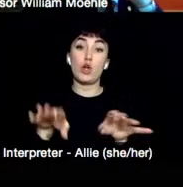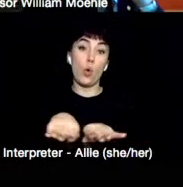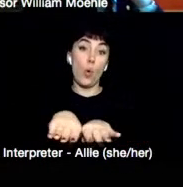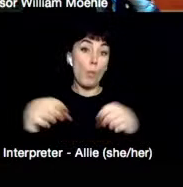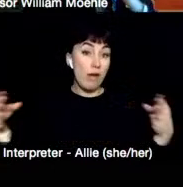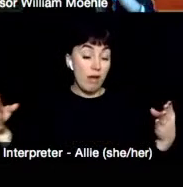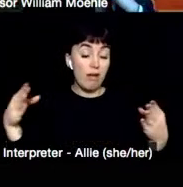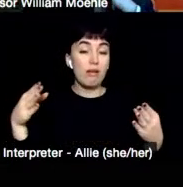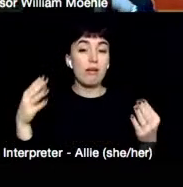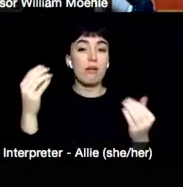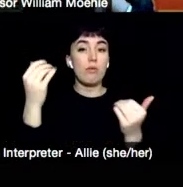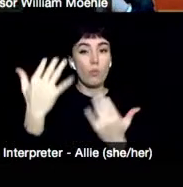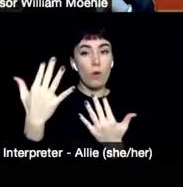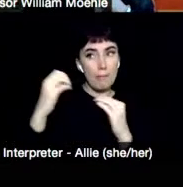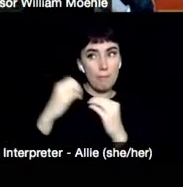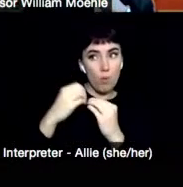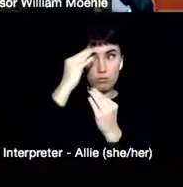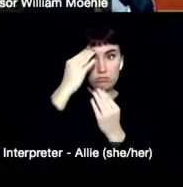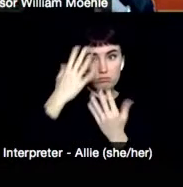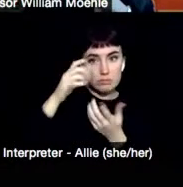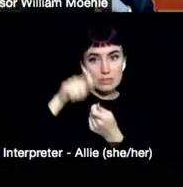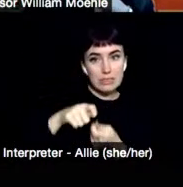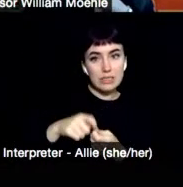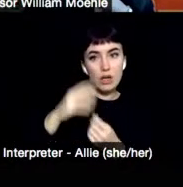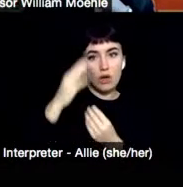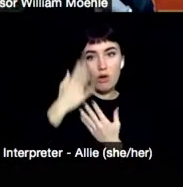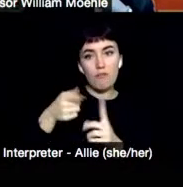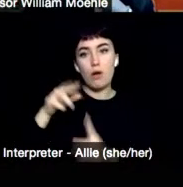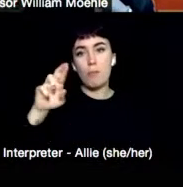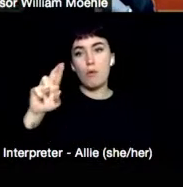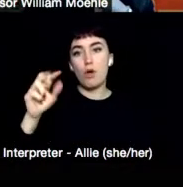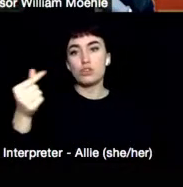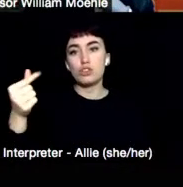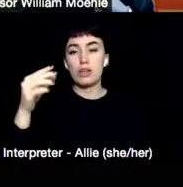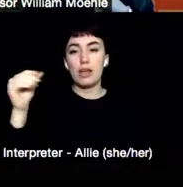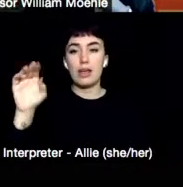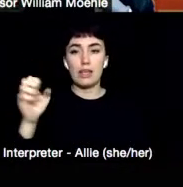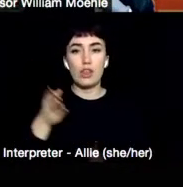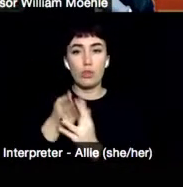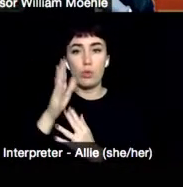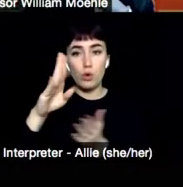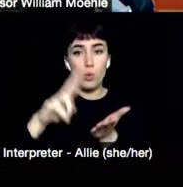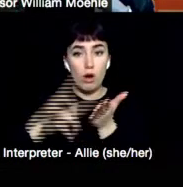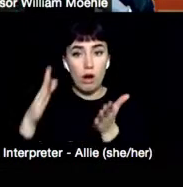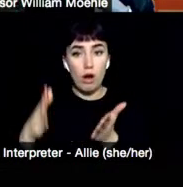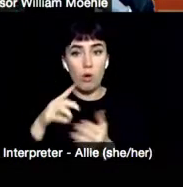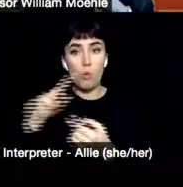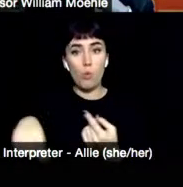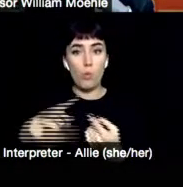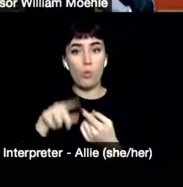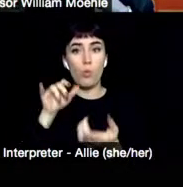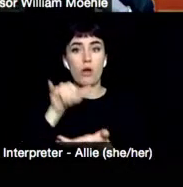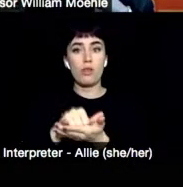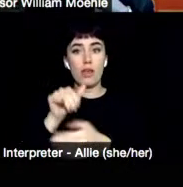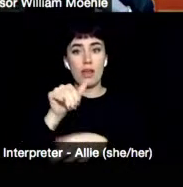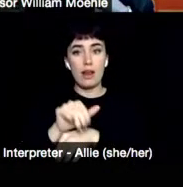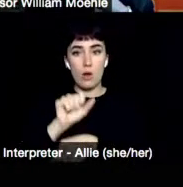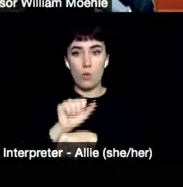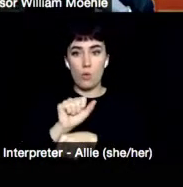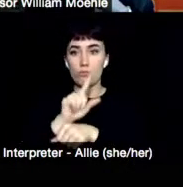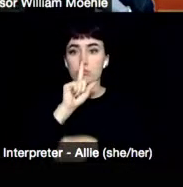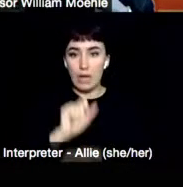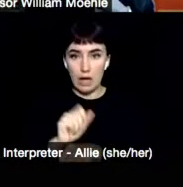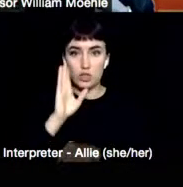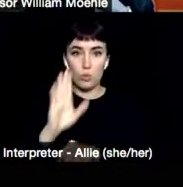and await more detailed information from RG&E through your contractor as when that night work is really going to